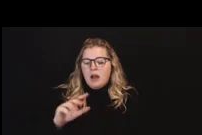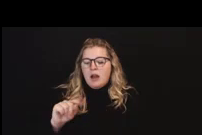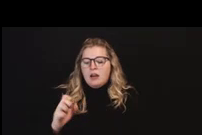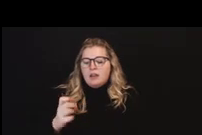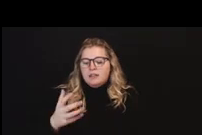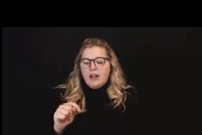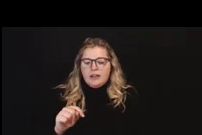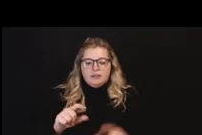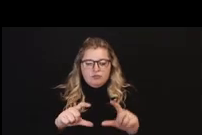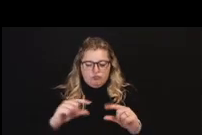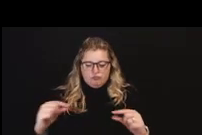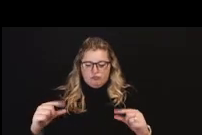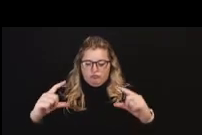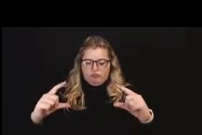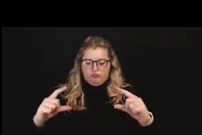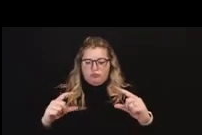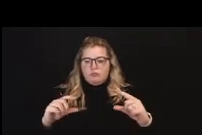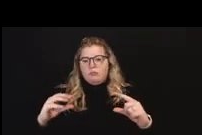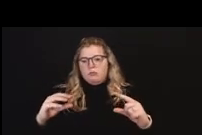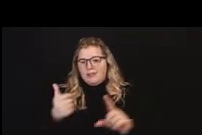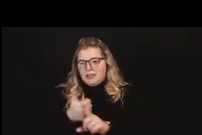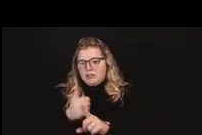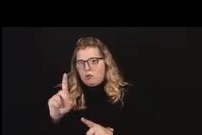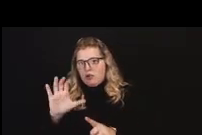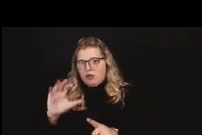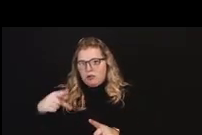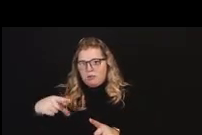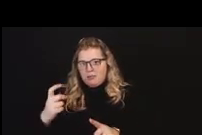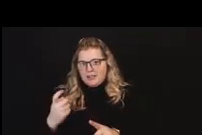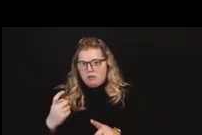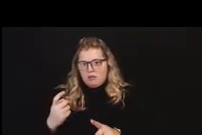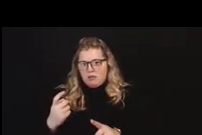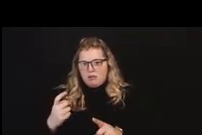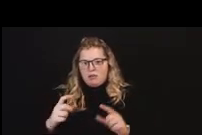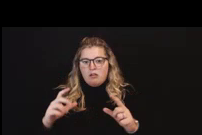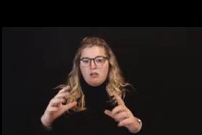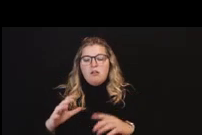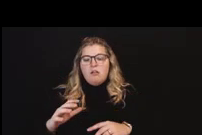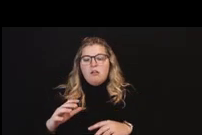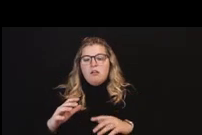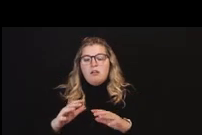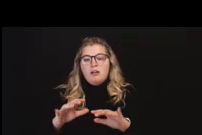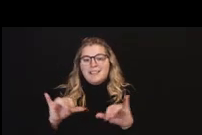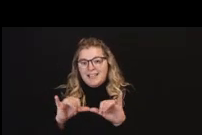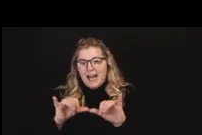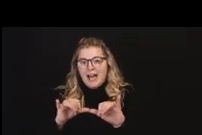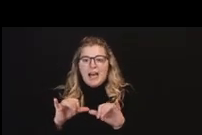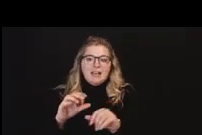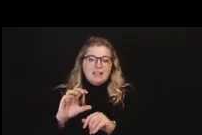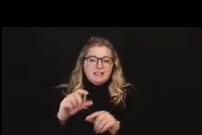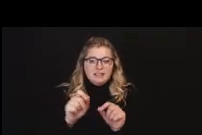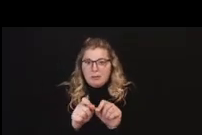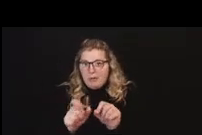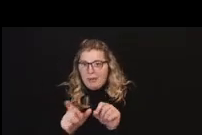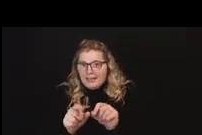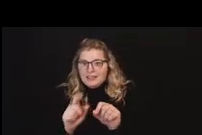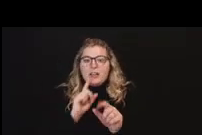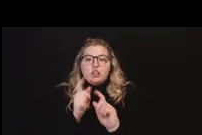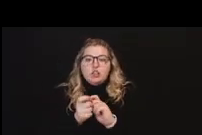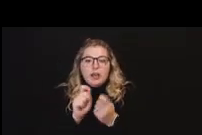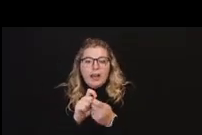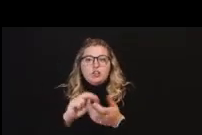container that is 100 pixels in height, and I change the size or spacing of that text, it's going to bleed out of